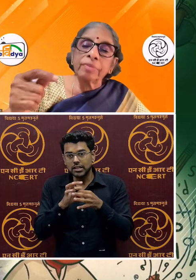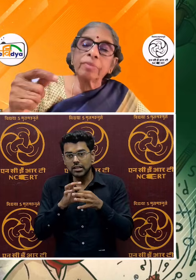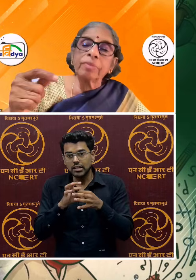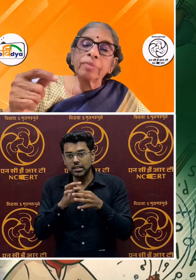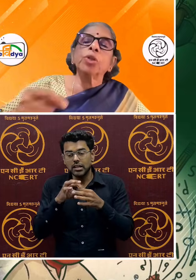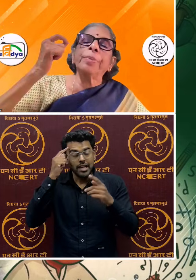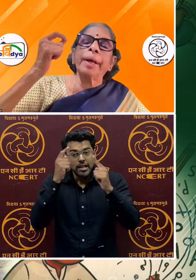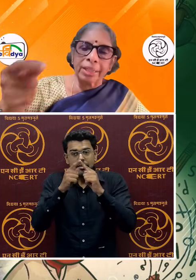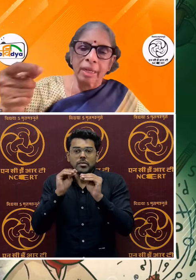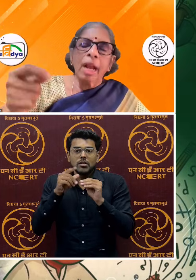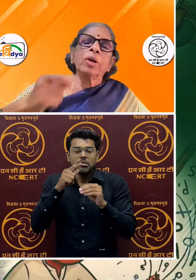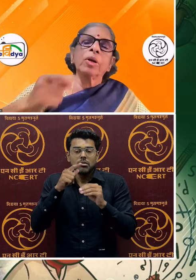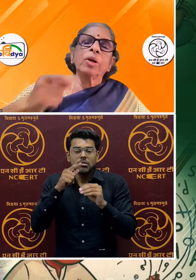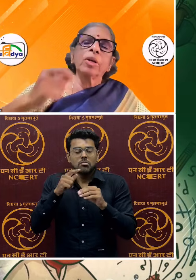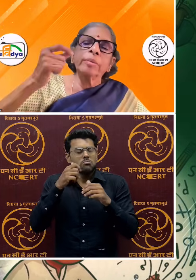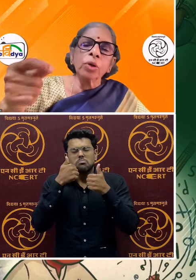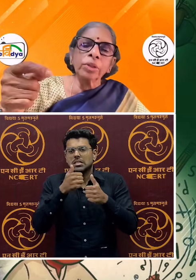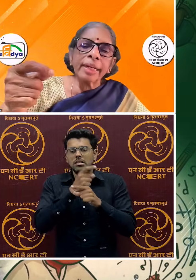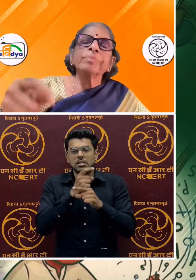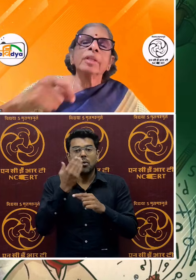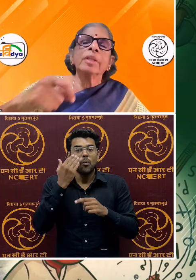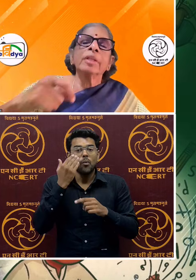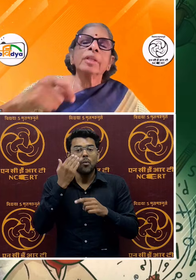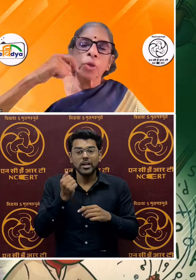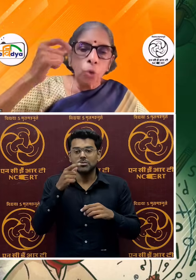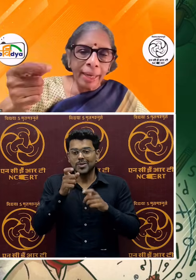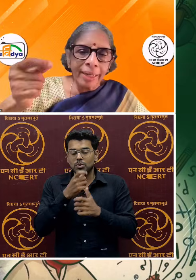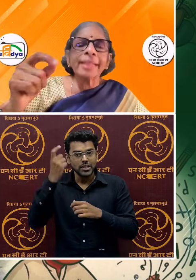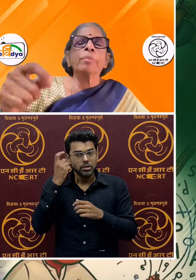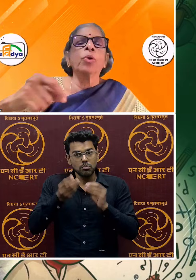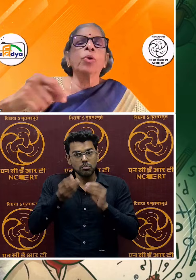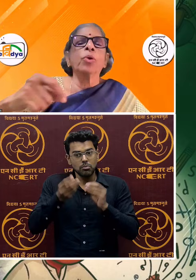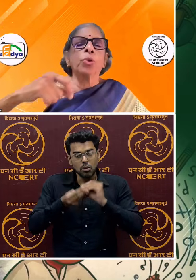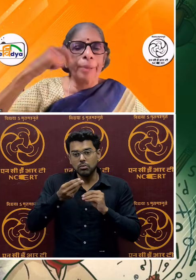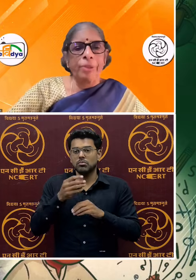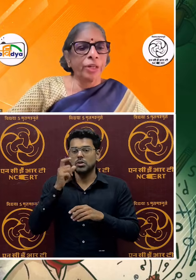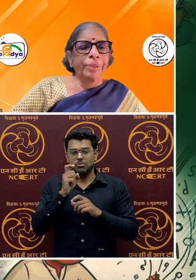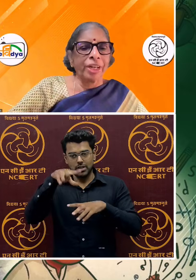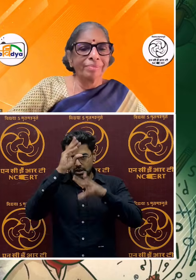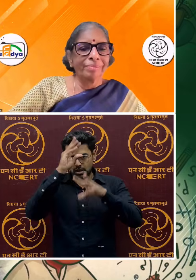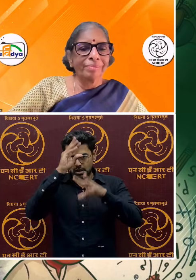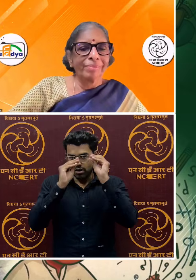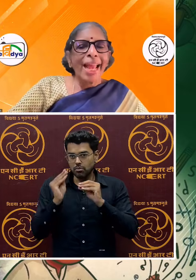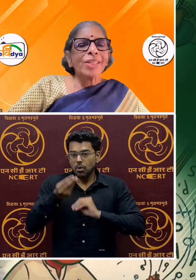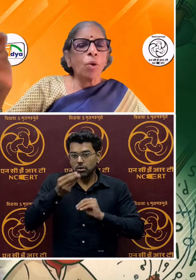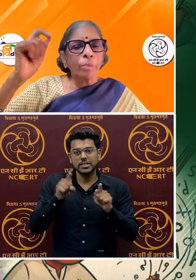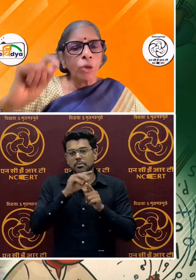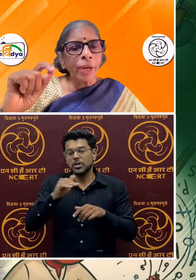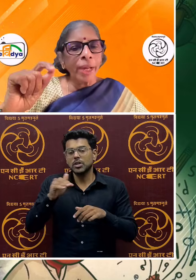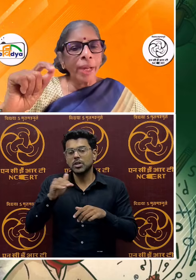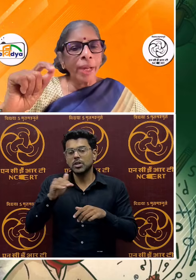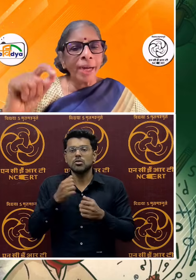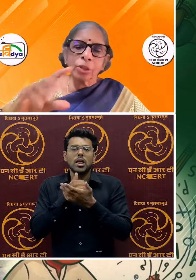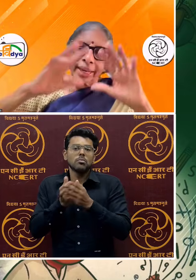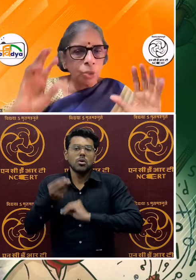the objective. You will be a master, because the more you think, the more you will learn and the more you will be able to help the child. So the